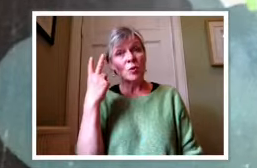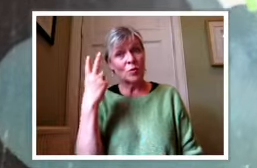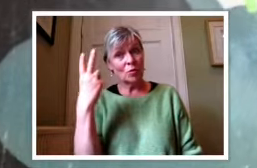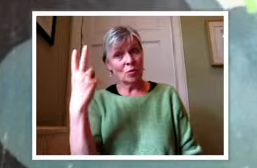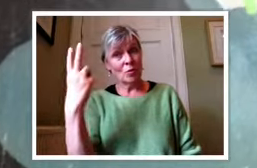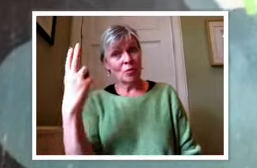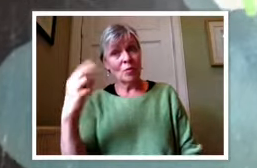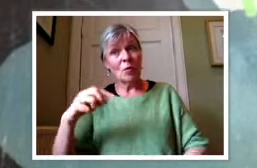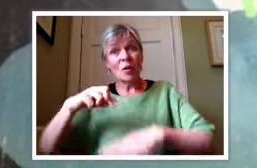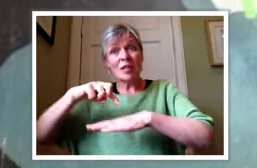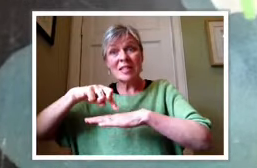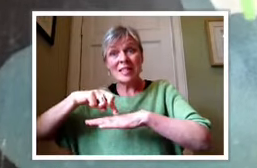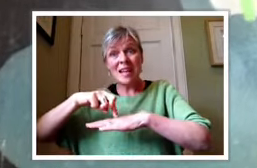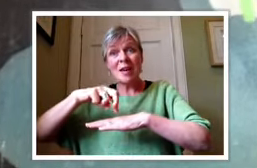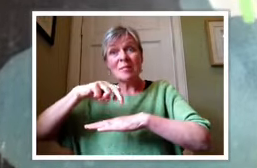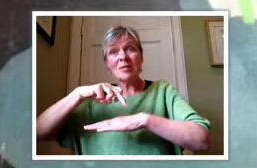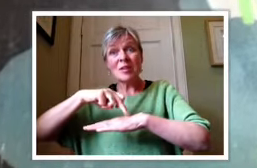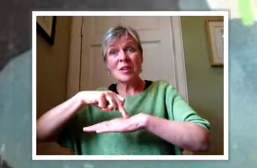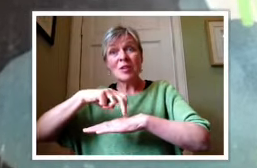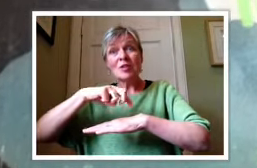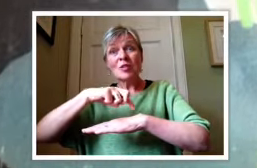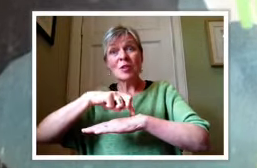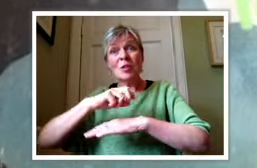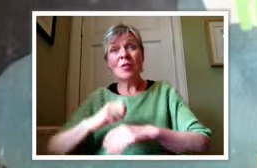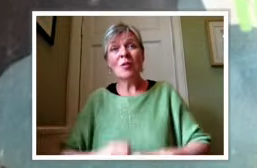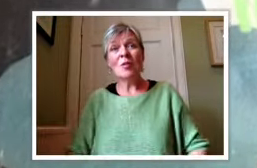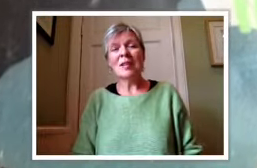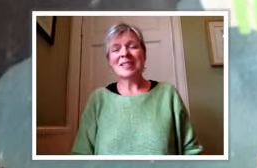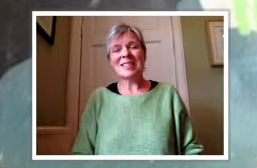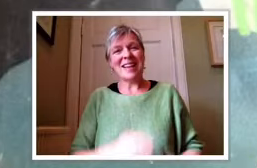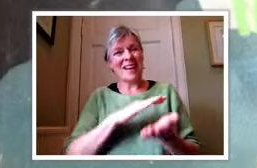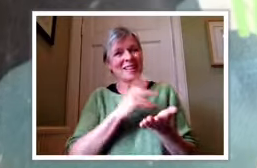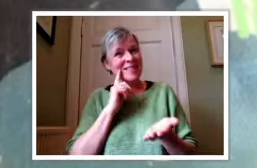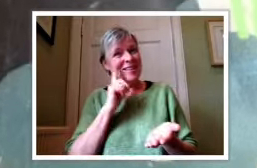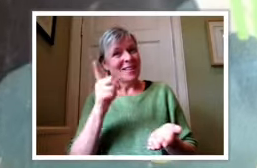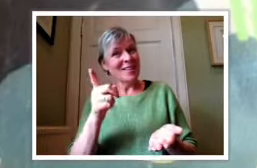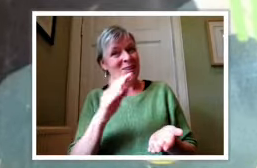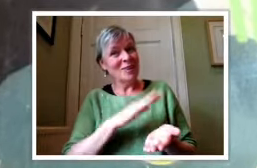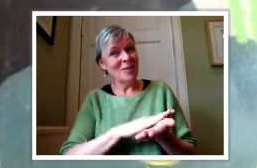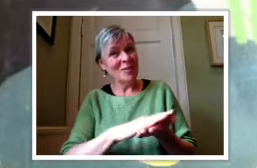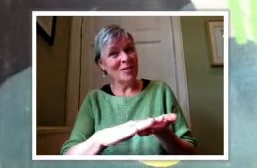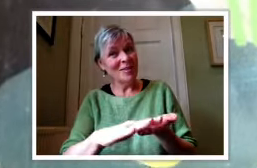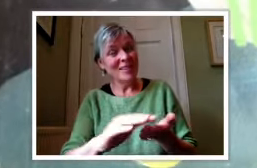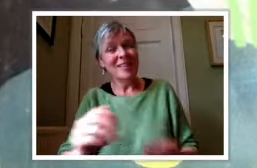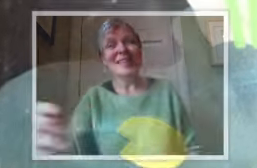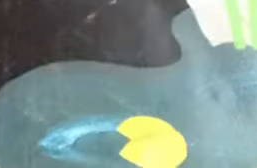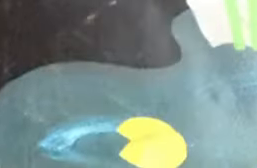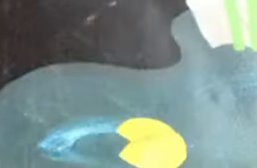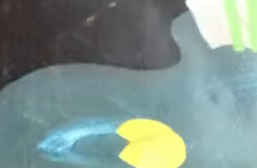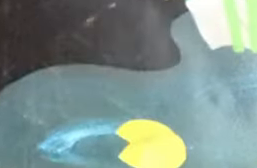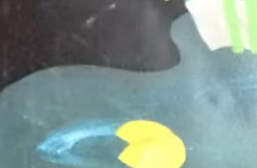Two more steps to go, said Hugh.